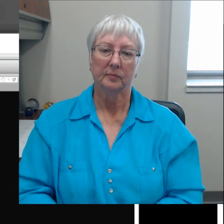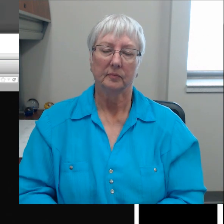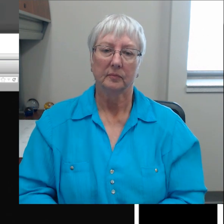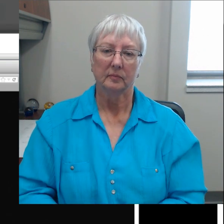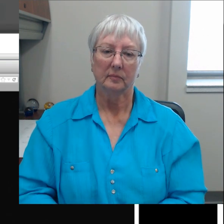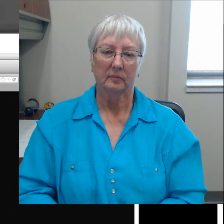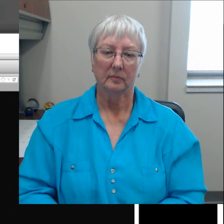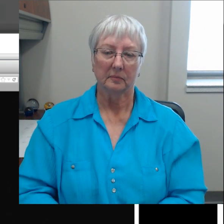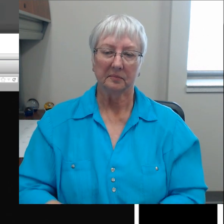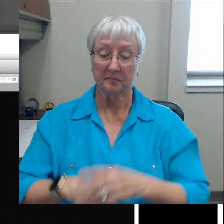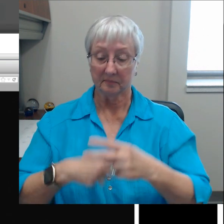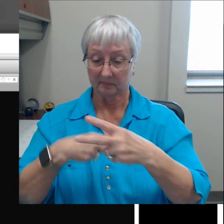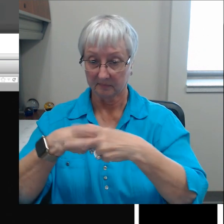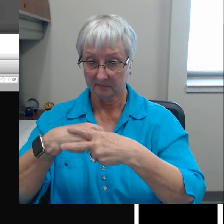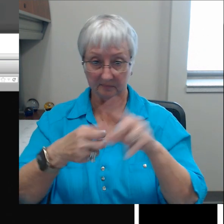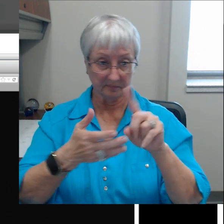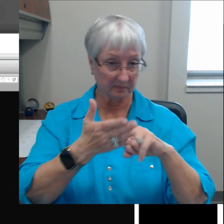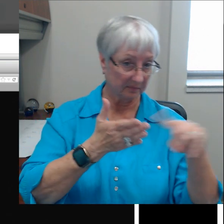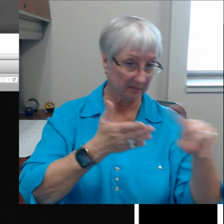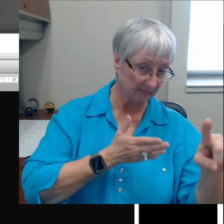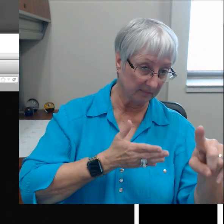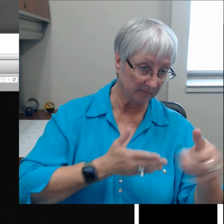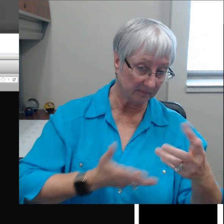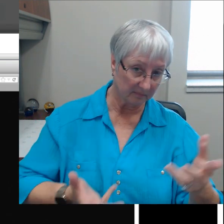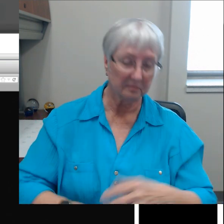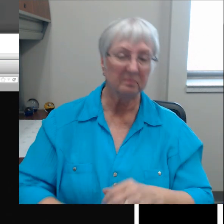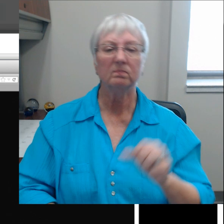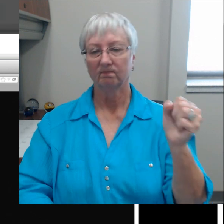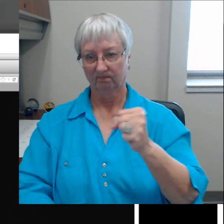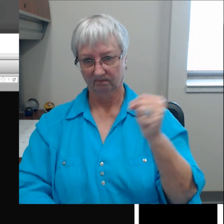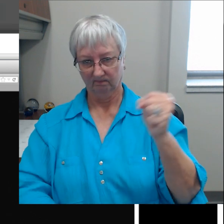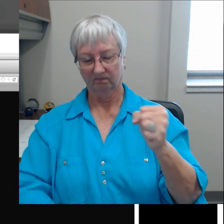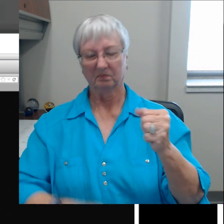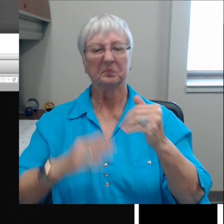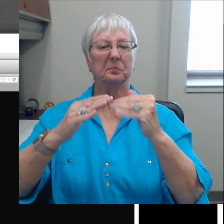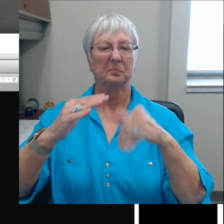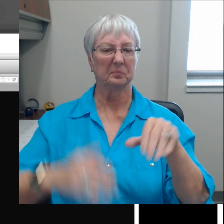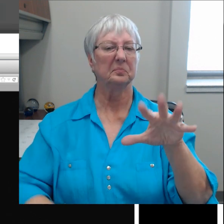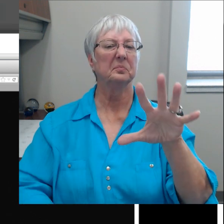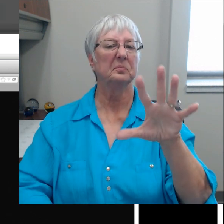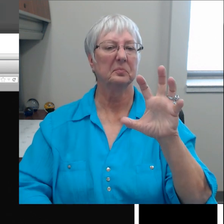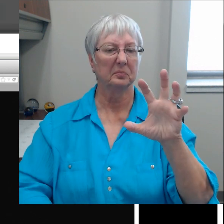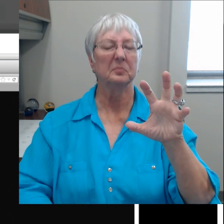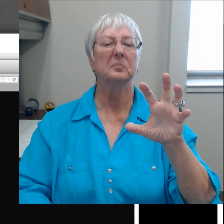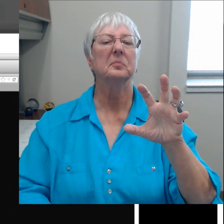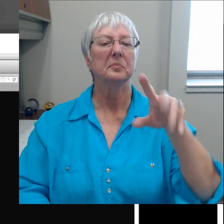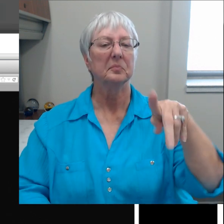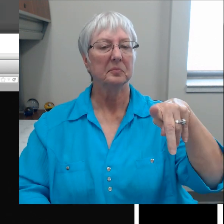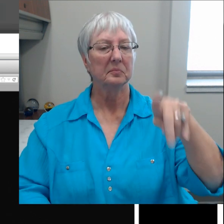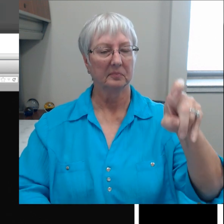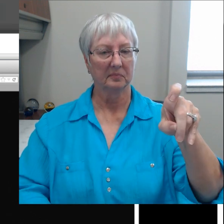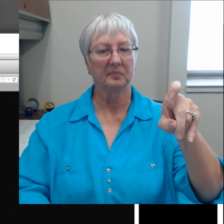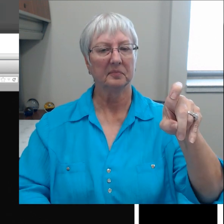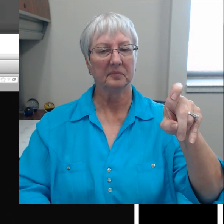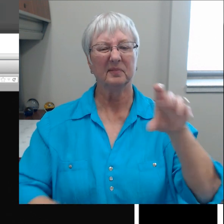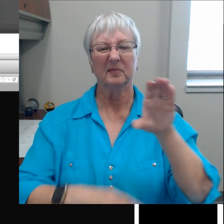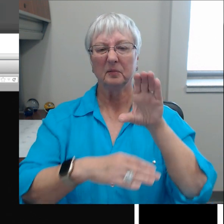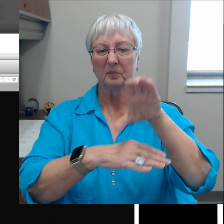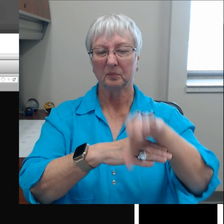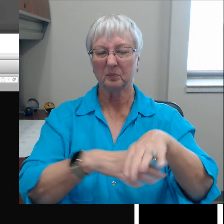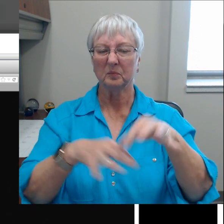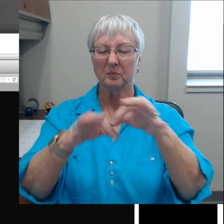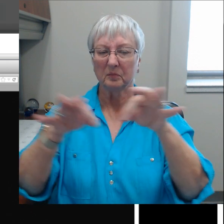can save this and check back on our browser again just to verify that yes, now we're below 500 pixels and our forced line breaks are no longer there. And